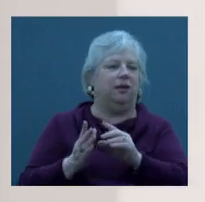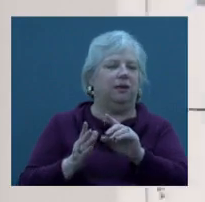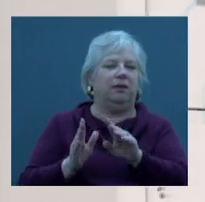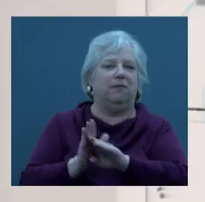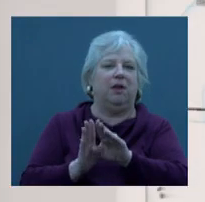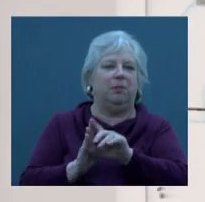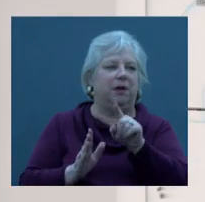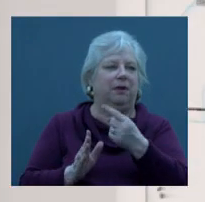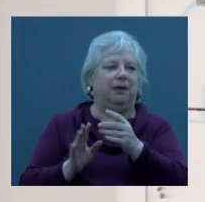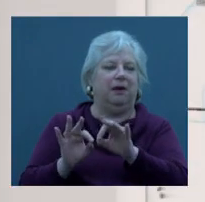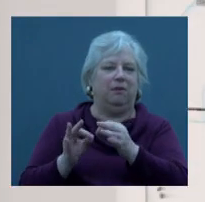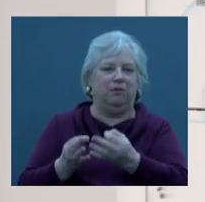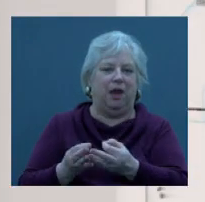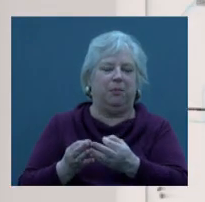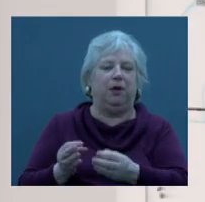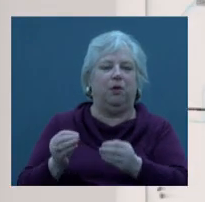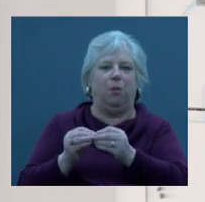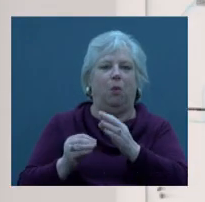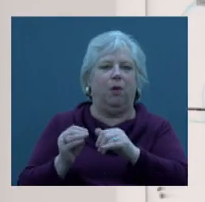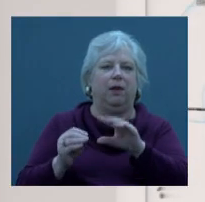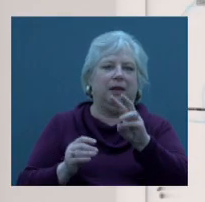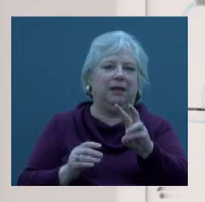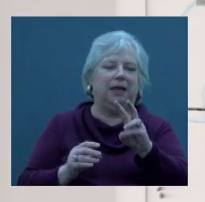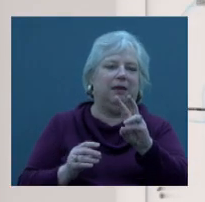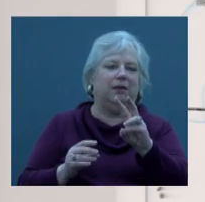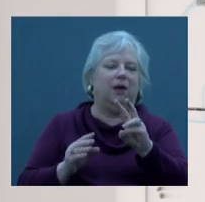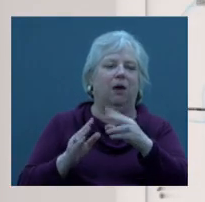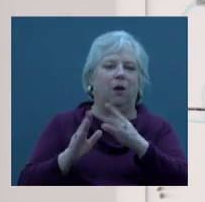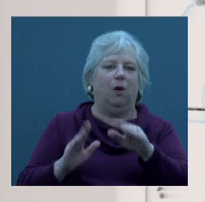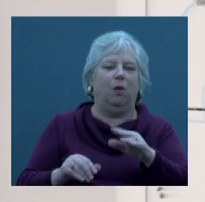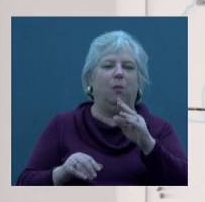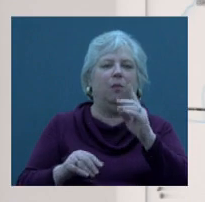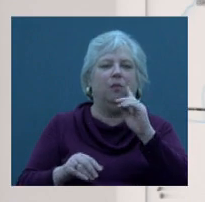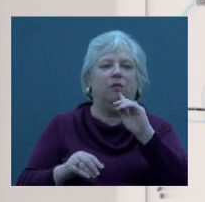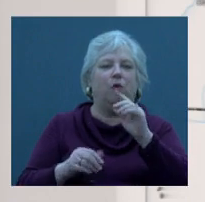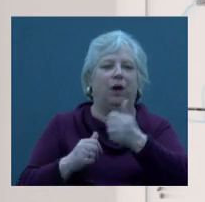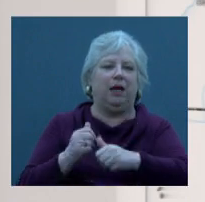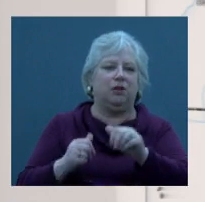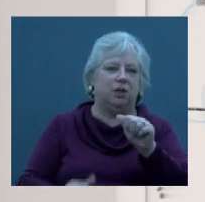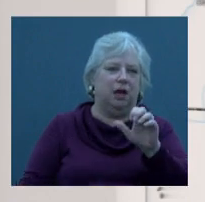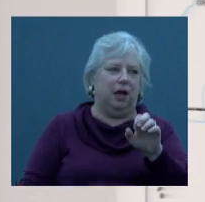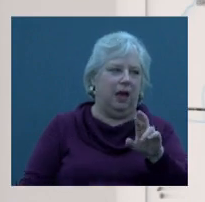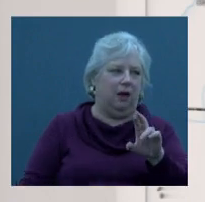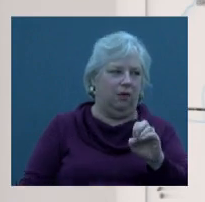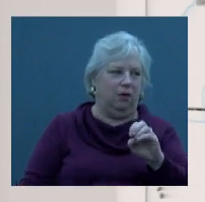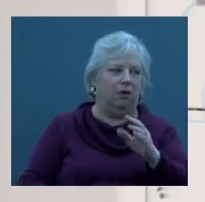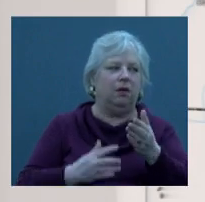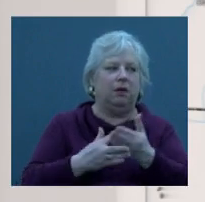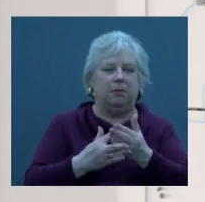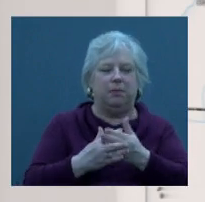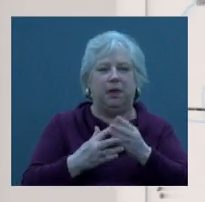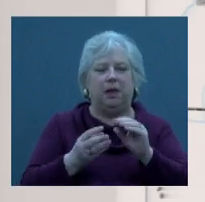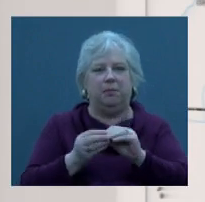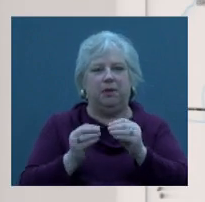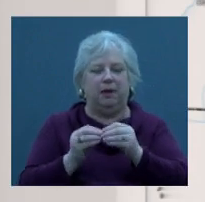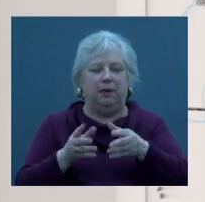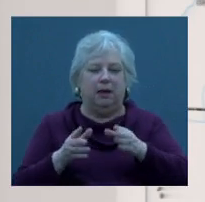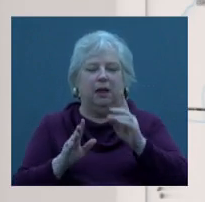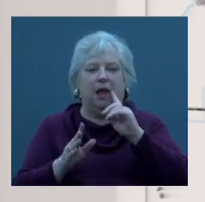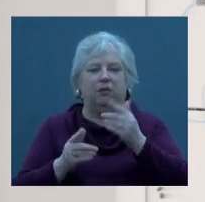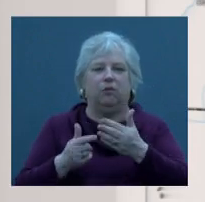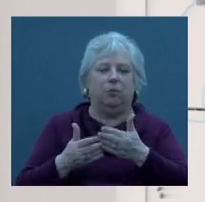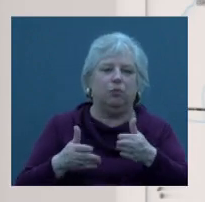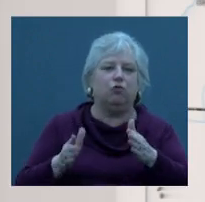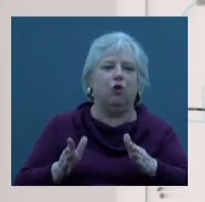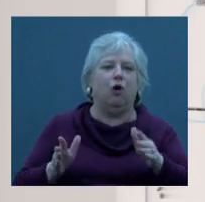single-family residences at densities of no more than 6 dwelling units per acre. The residential medium density allows for